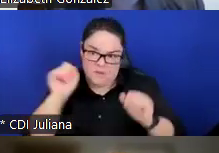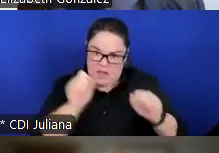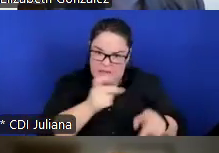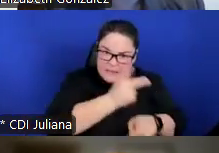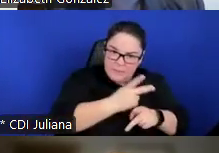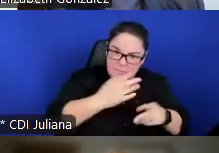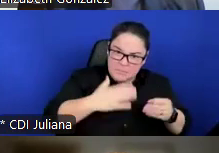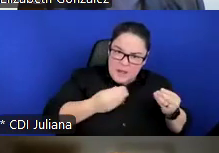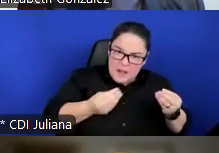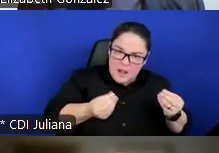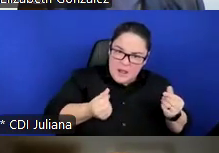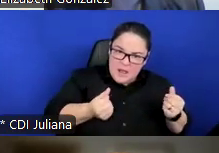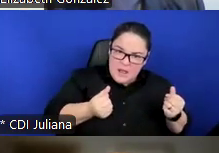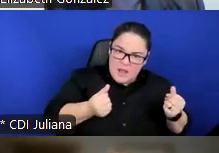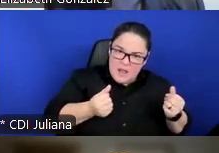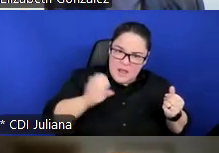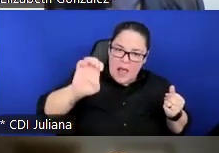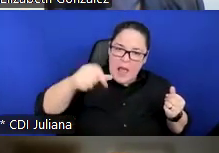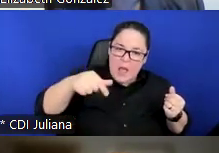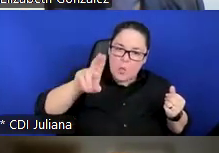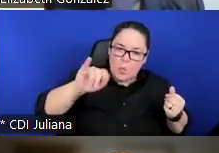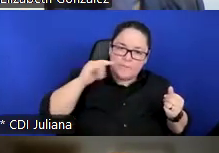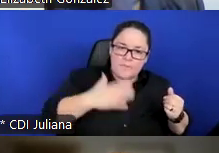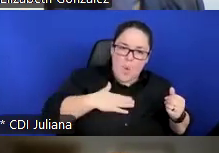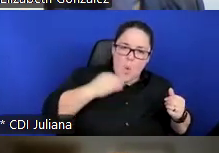my mortgage debt will be forgiven?